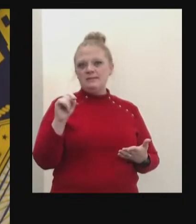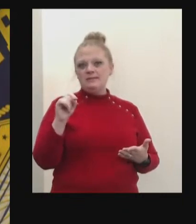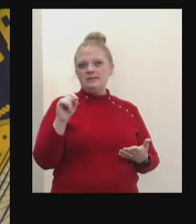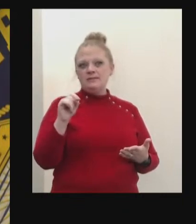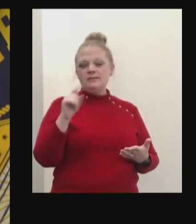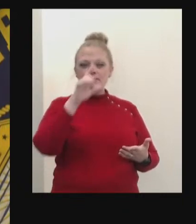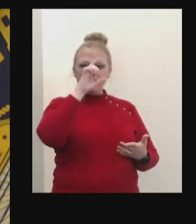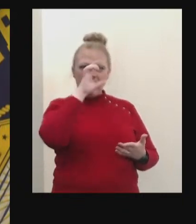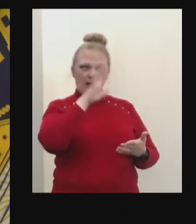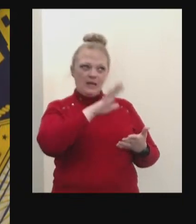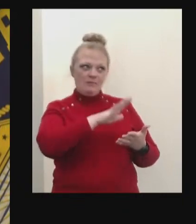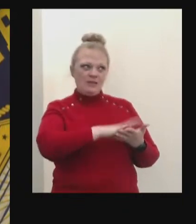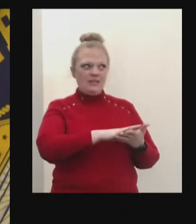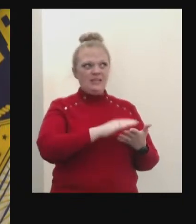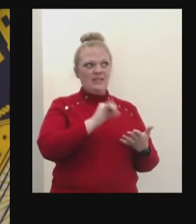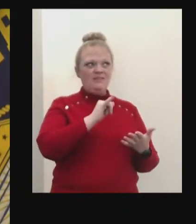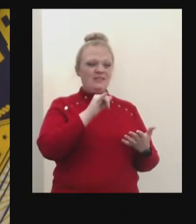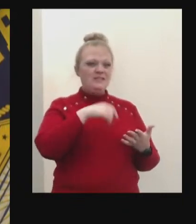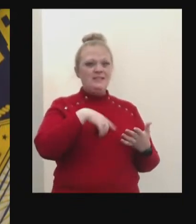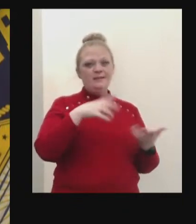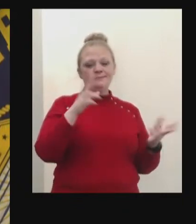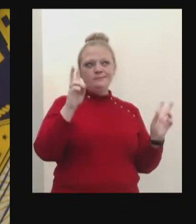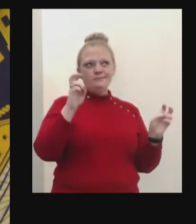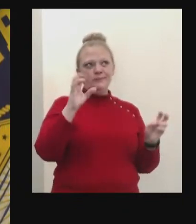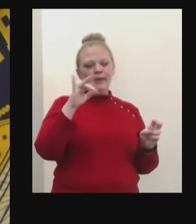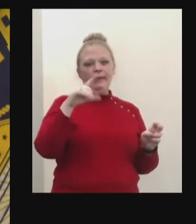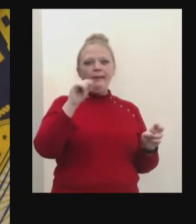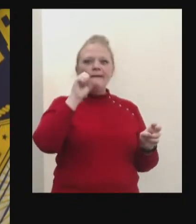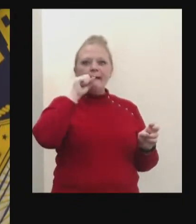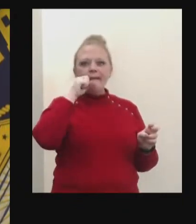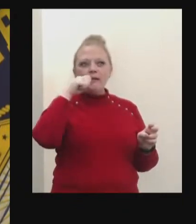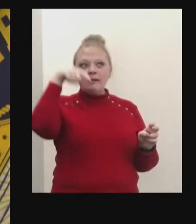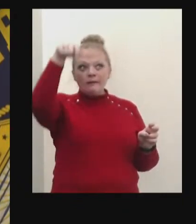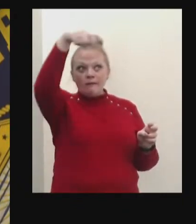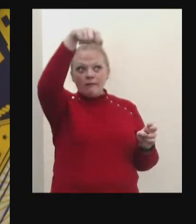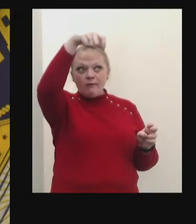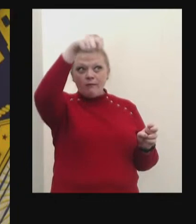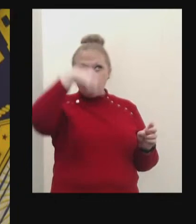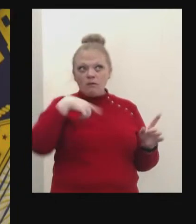the governor is putting out there. If you are a county, and we know there's a number of counties